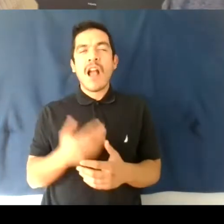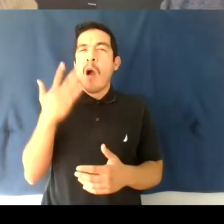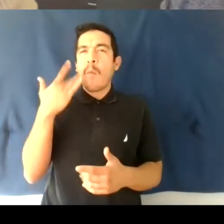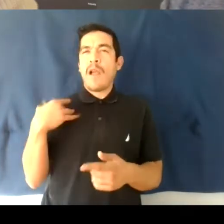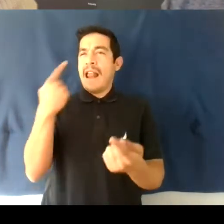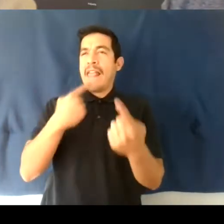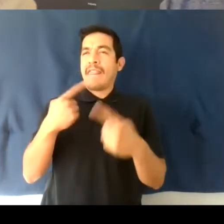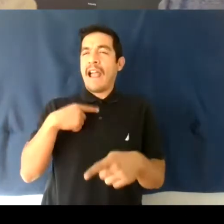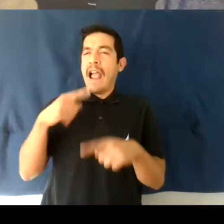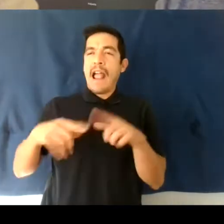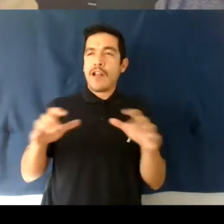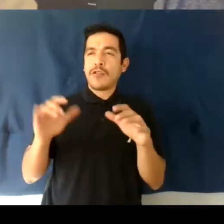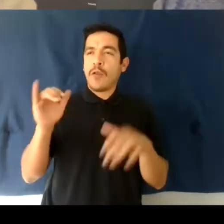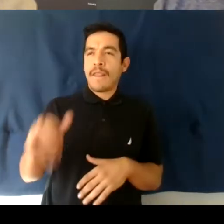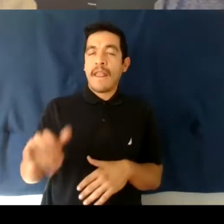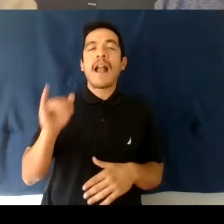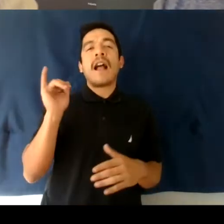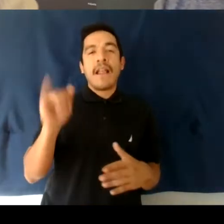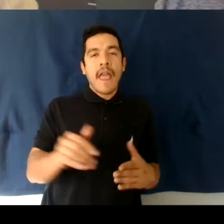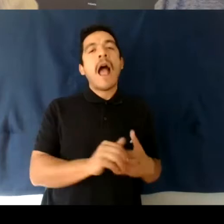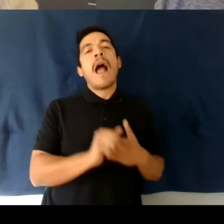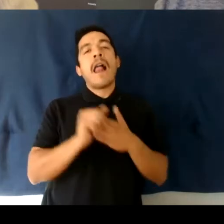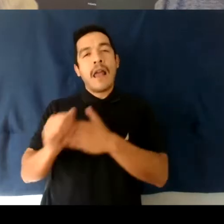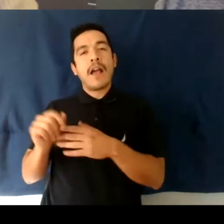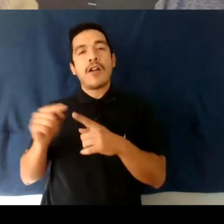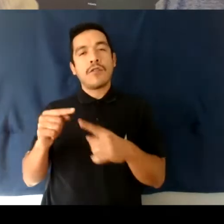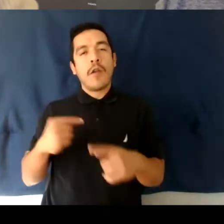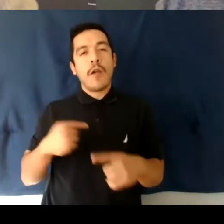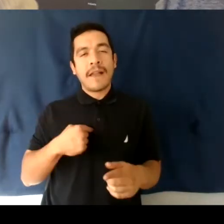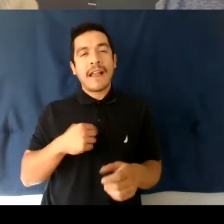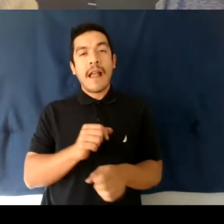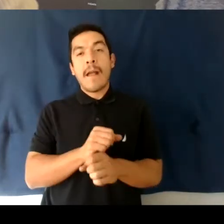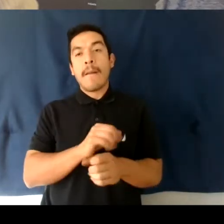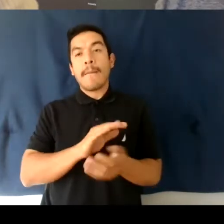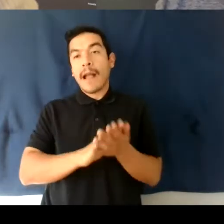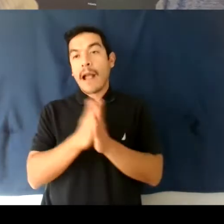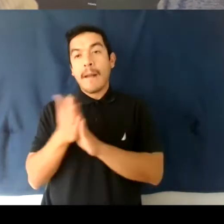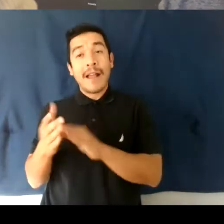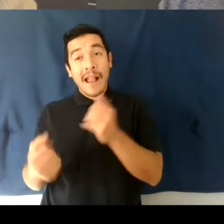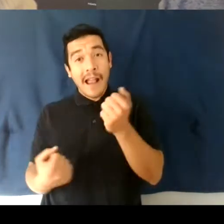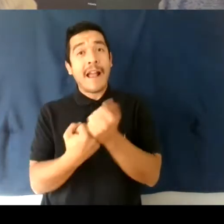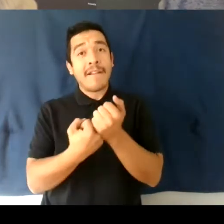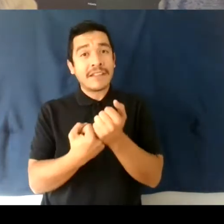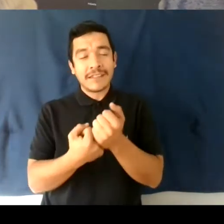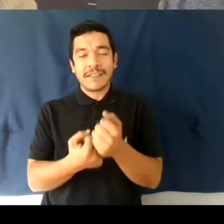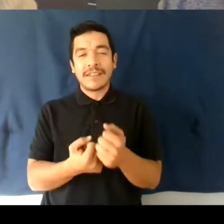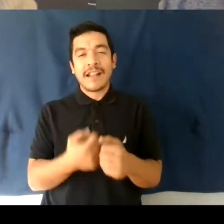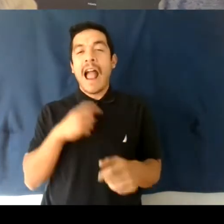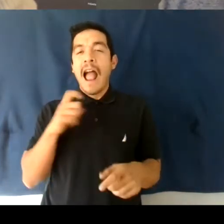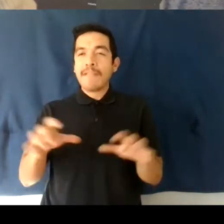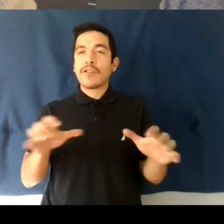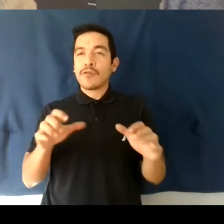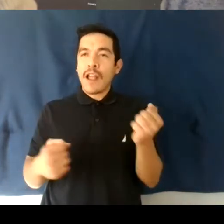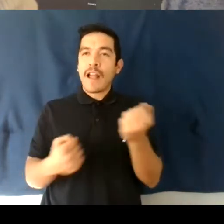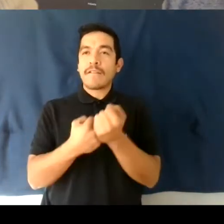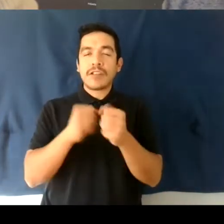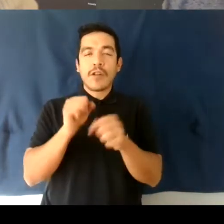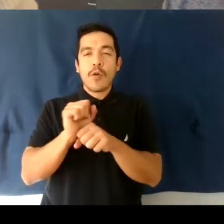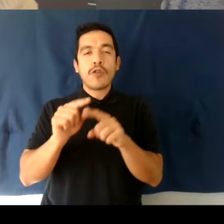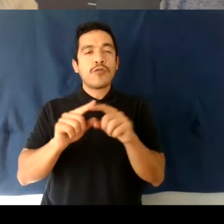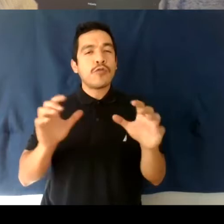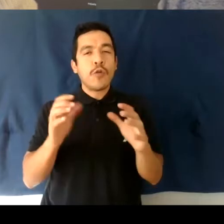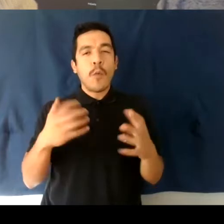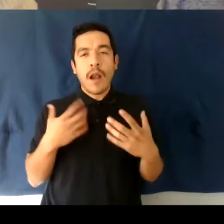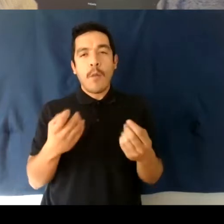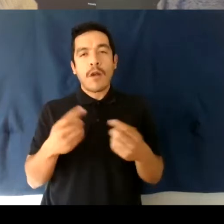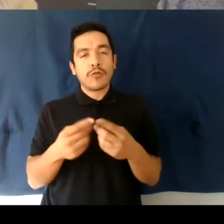And that was also what led to be like, oh, like I have to do all this advocacy work to like do the things I want to do. So yeah,